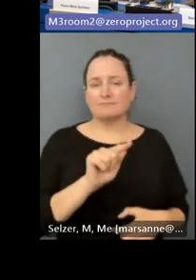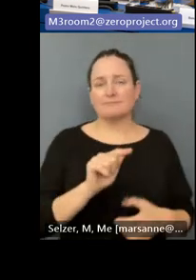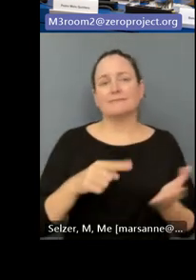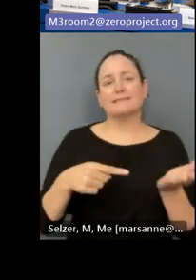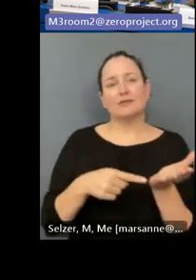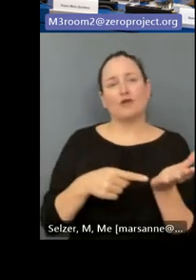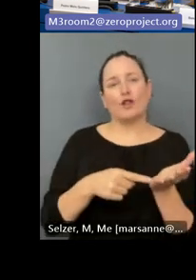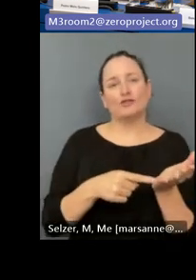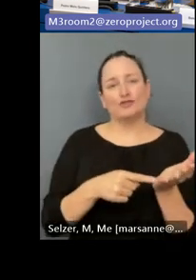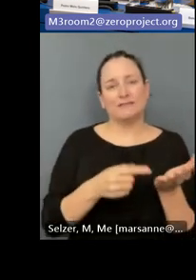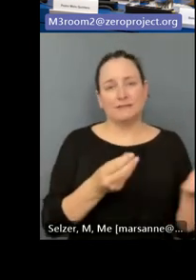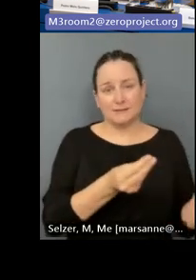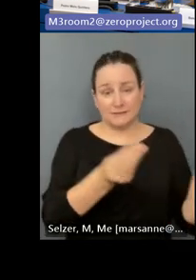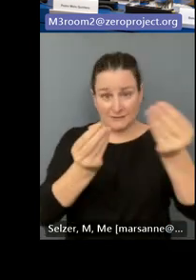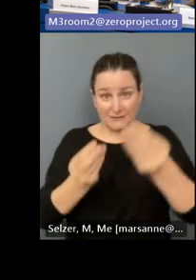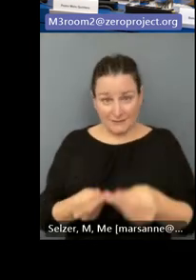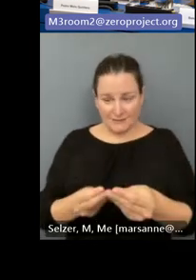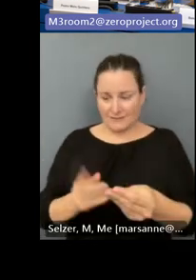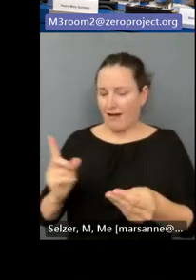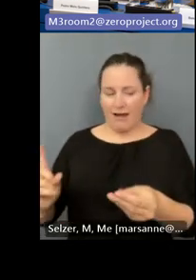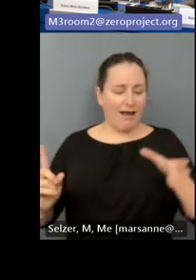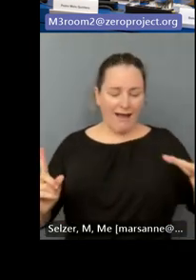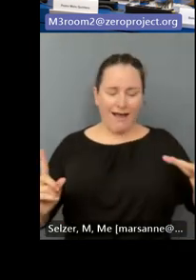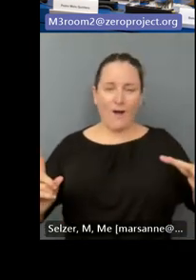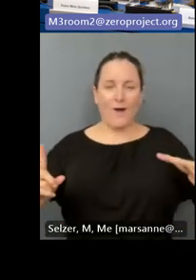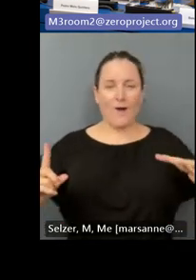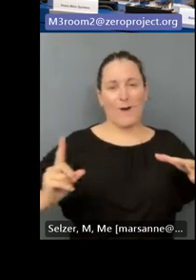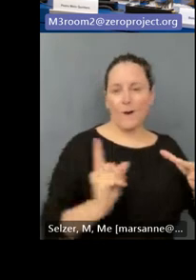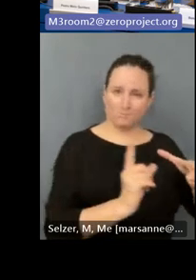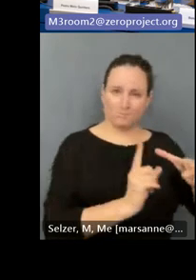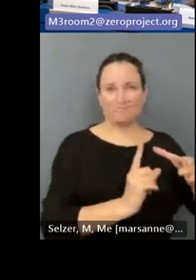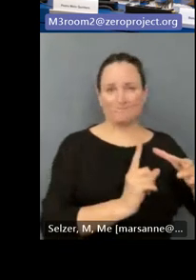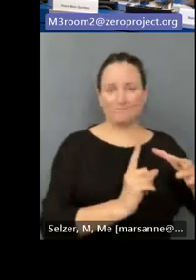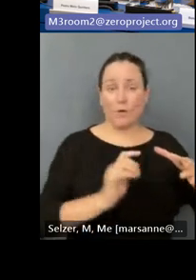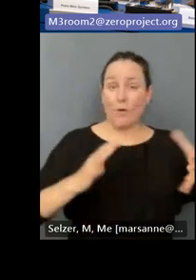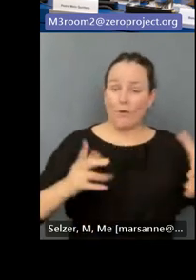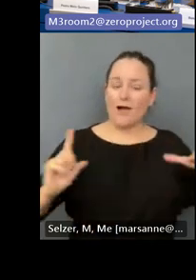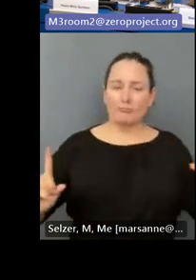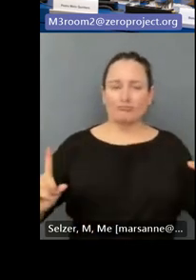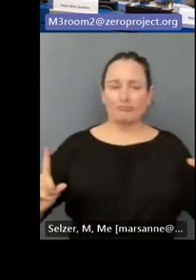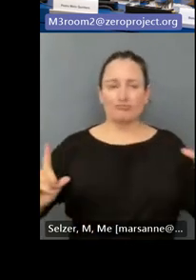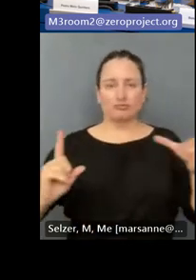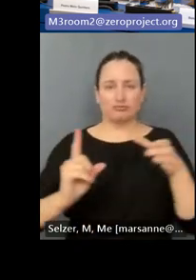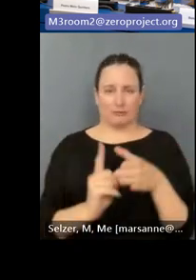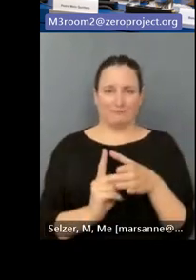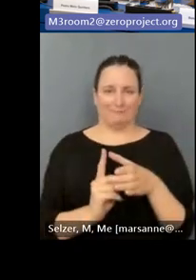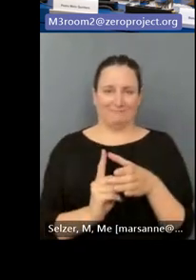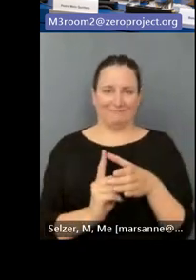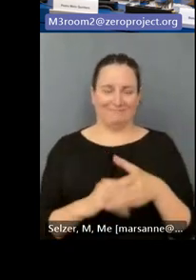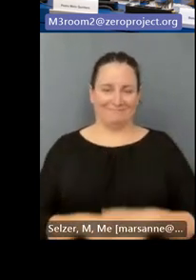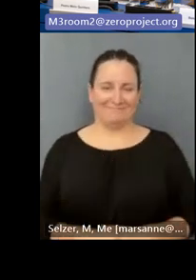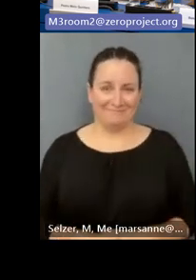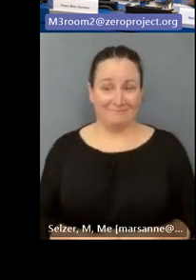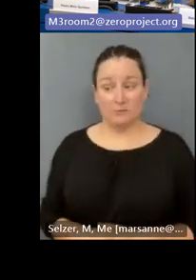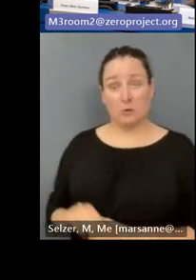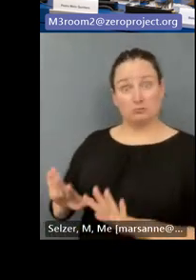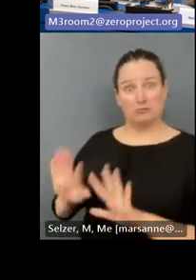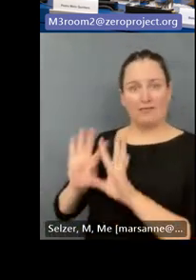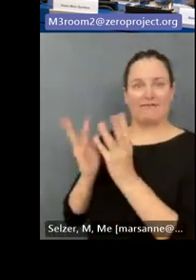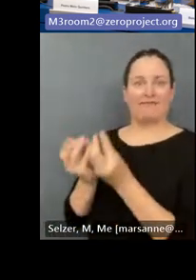we glimpsed a future for our son and a future we wanted to share with other parents, with other families who, like